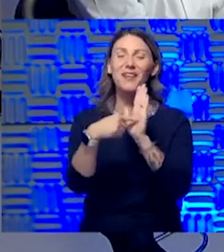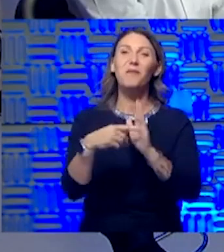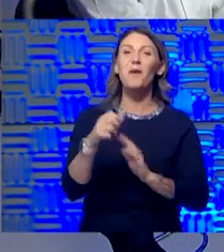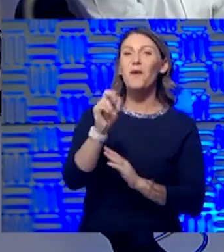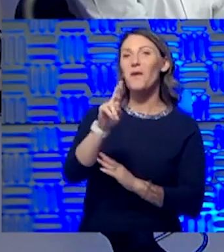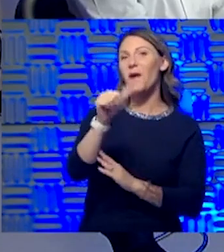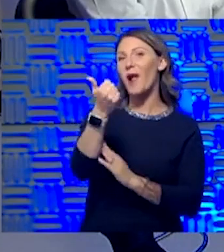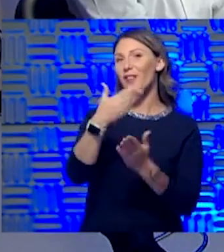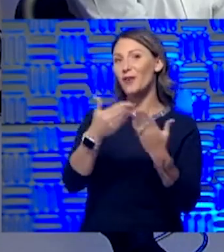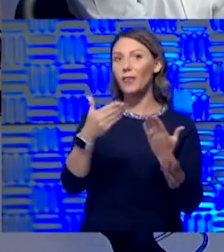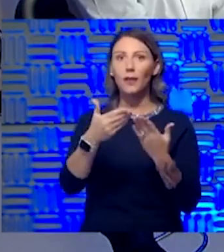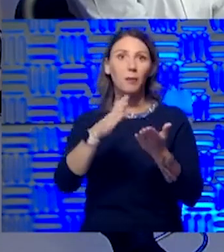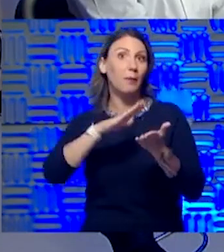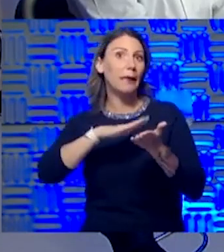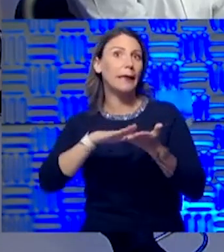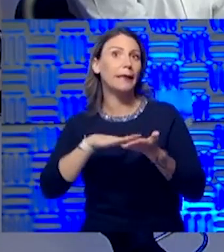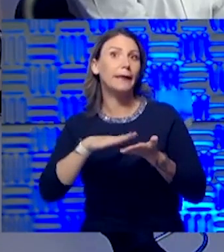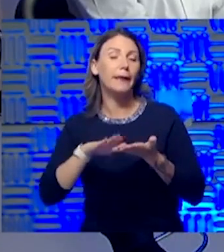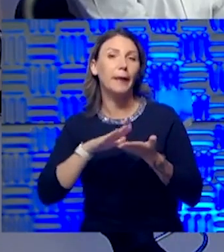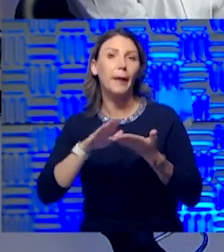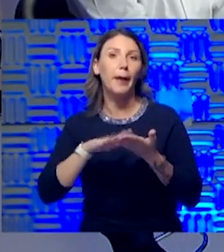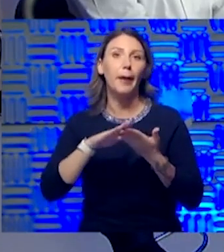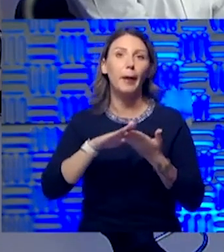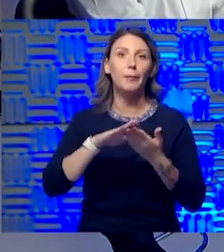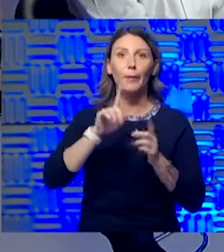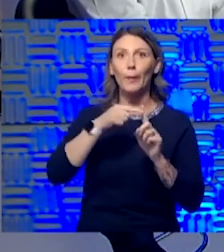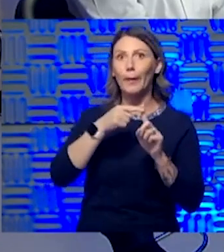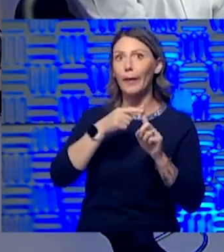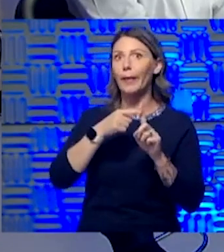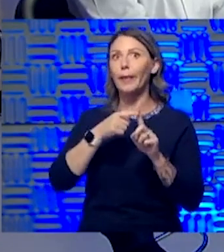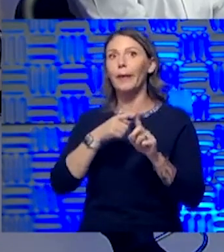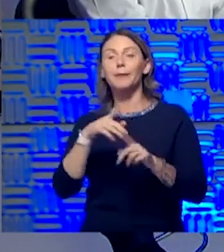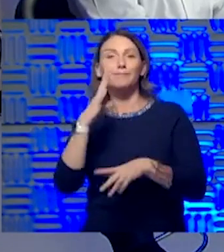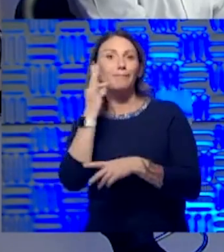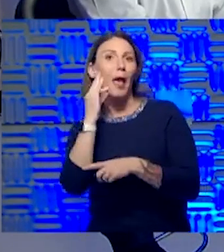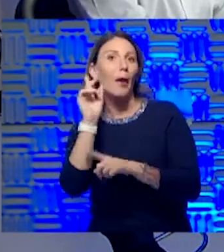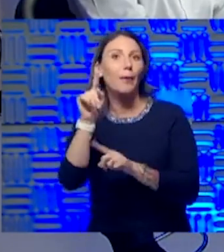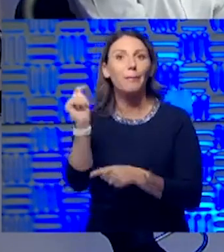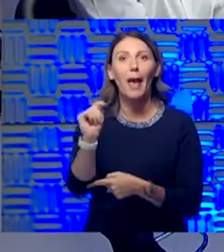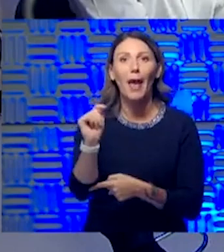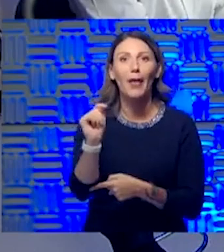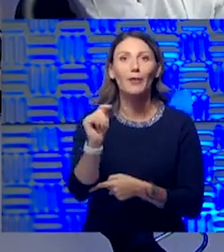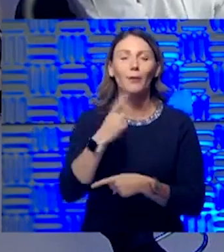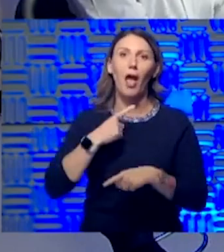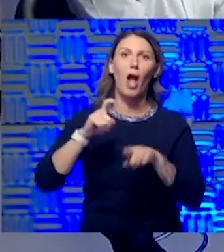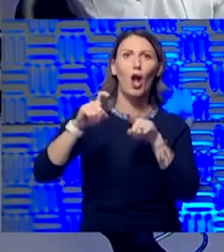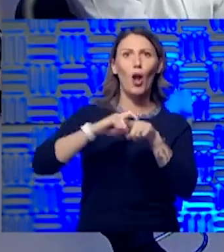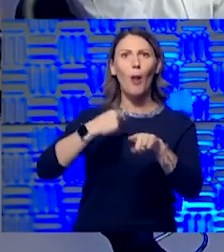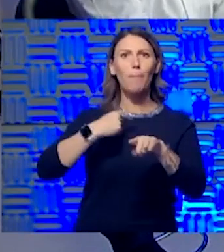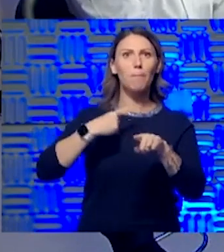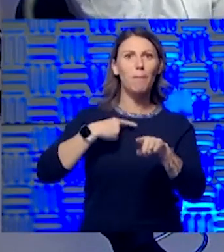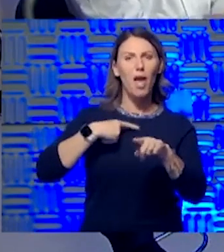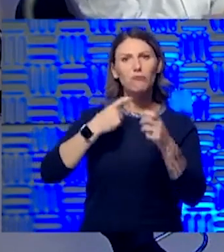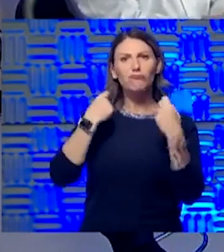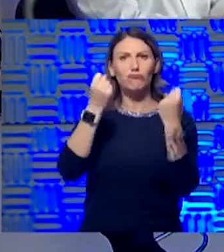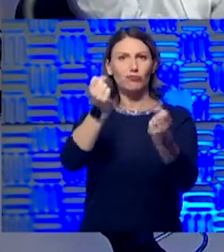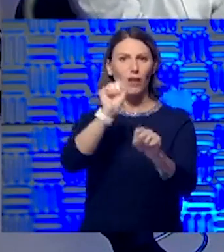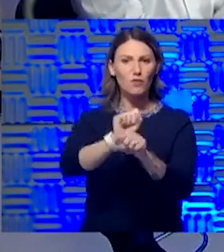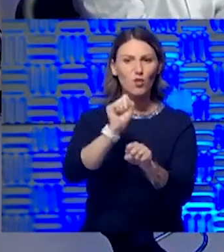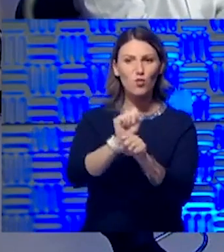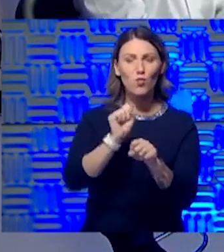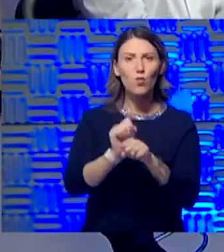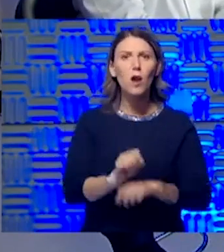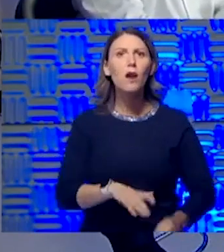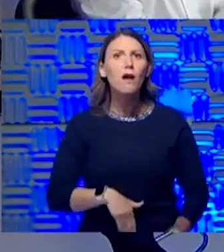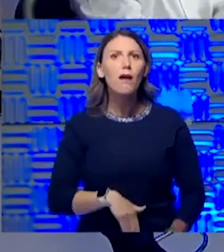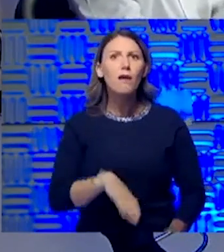things. Or, you know, cleaning up after my cat this morning as I got a phone call when she was on her way to work. And she said, I want to reinforce my message about cleaning up after the cat.